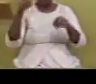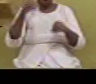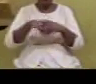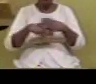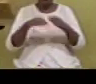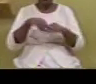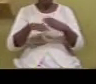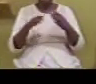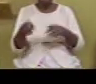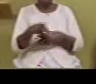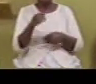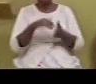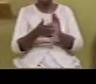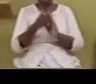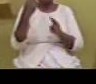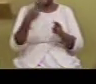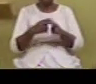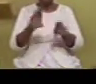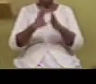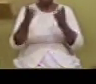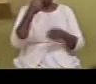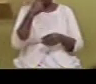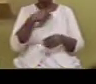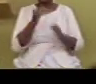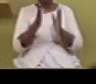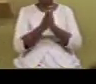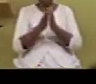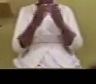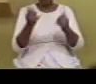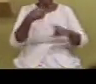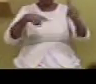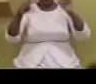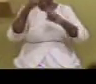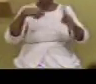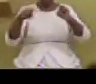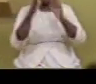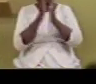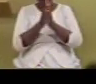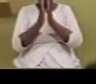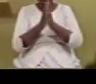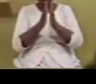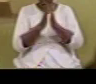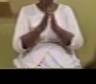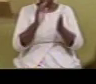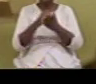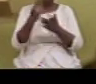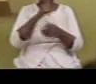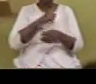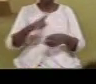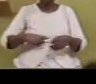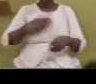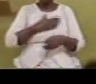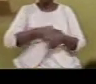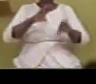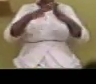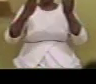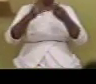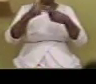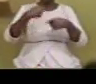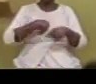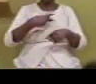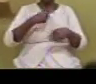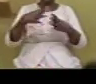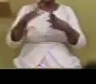Jesus' name. Open your mouth and pray. The Lord will open unto us the gates of righteousness, and we'll go in.